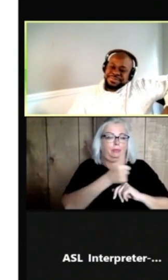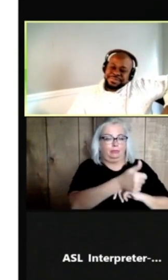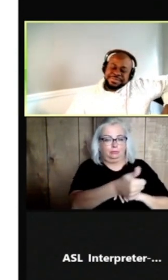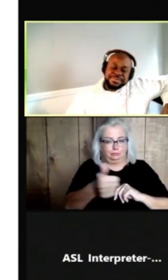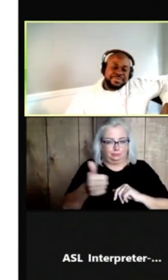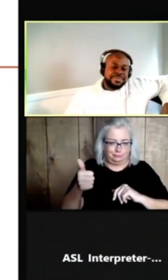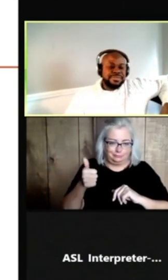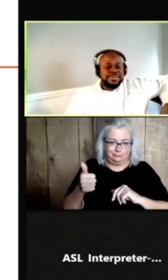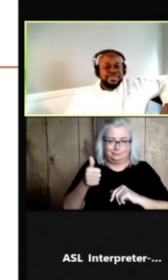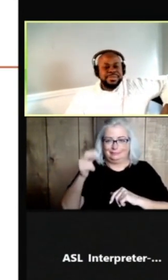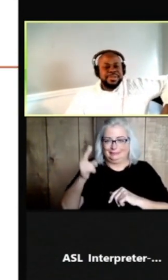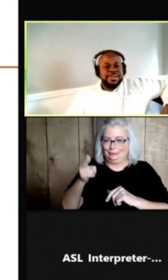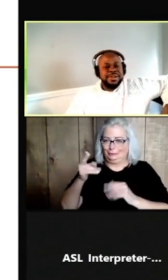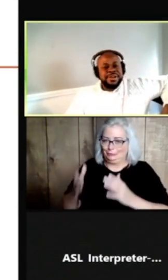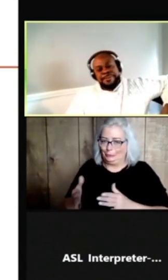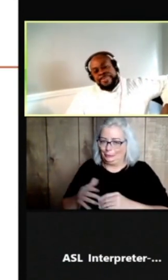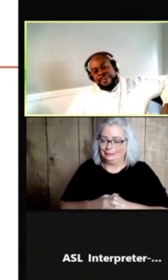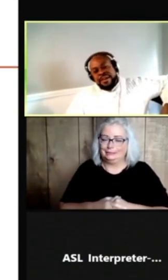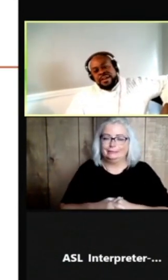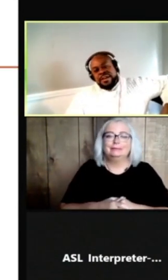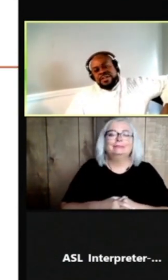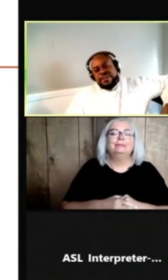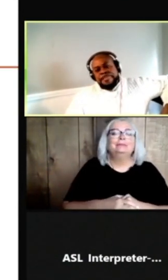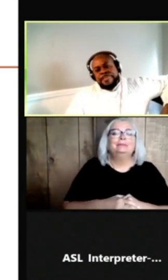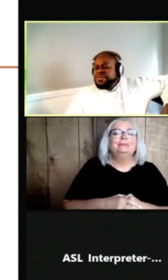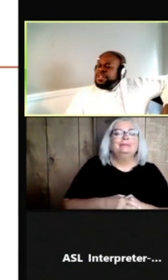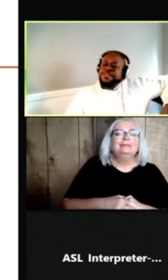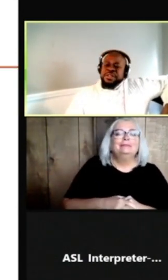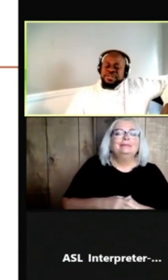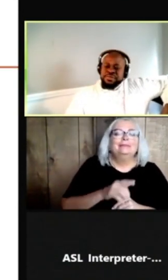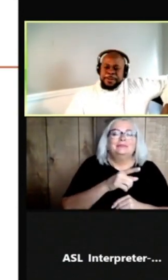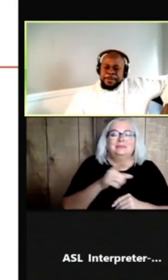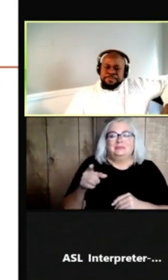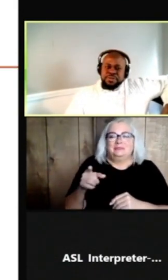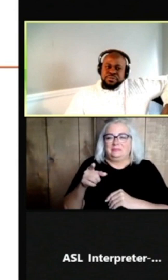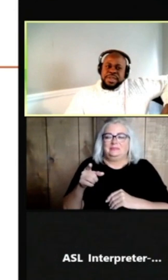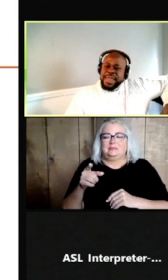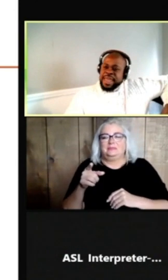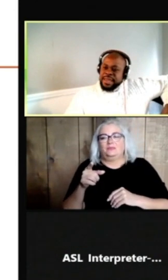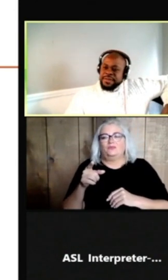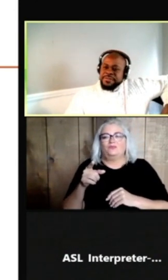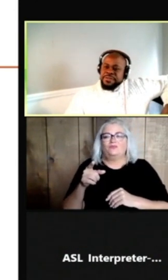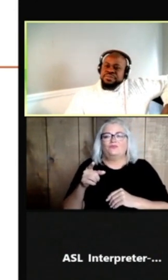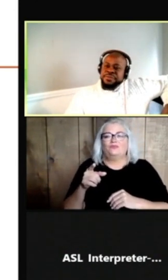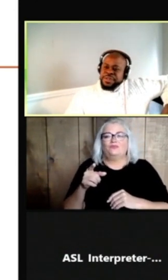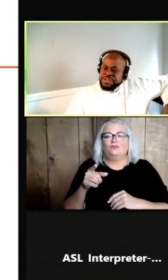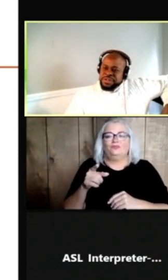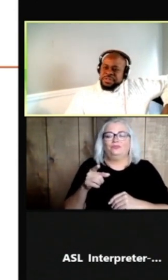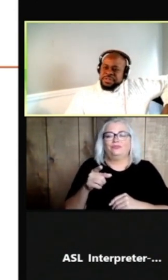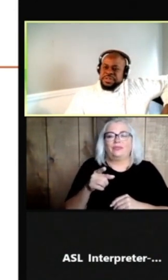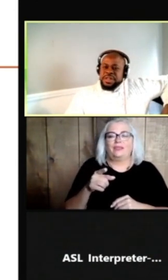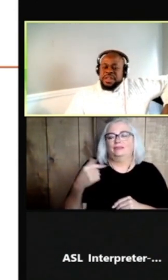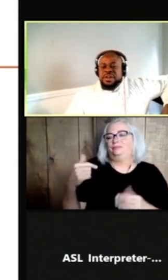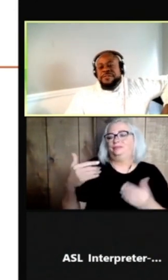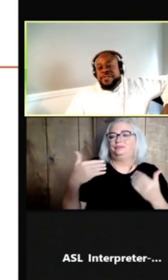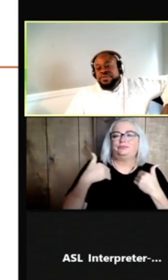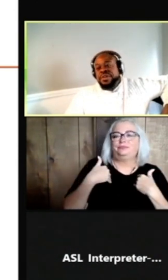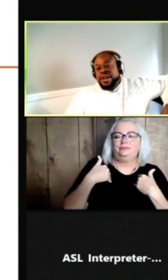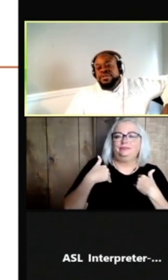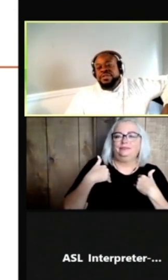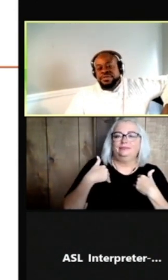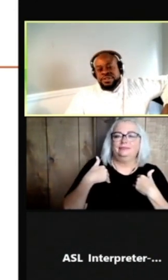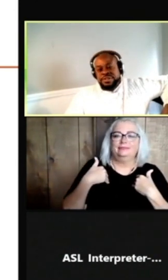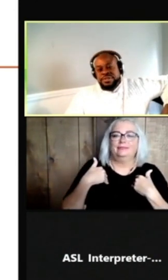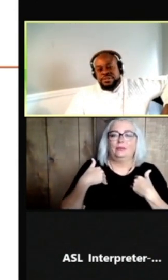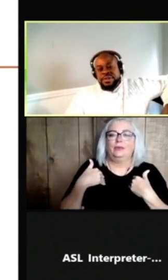please. All right. So let's think of it this way. We have provisions in our